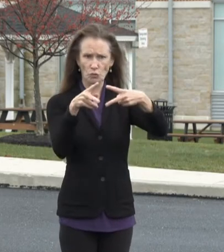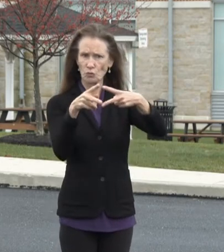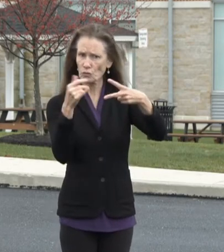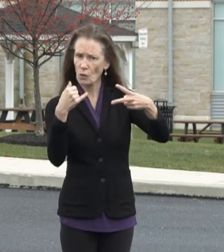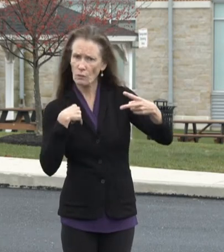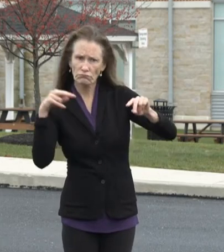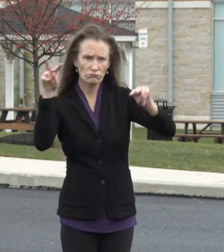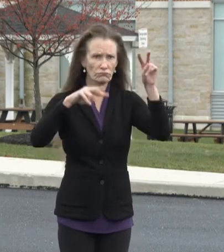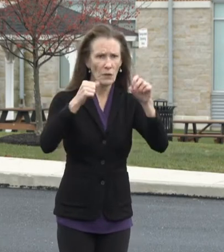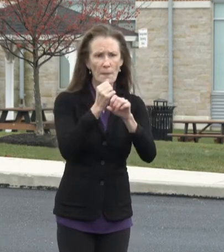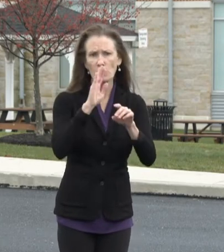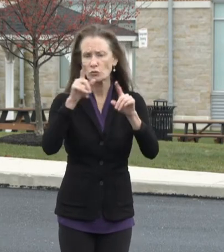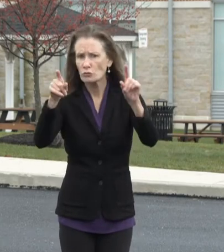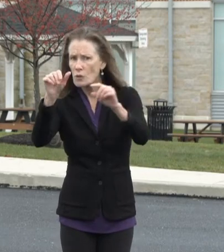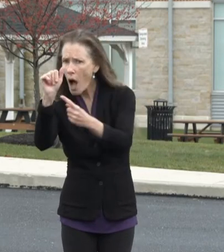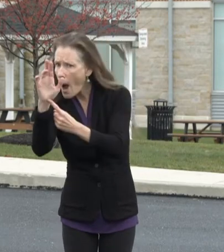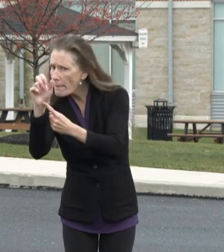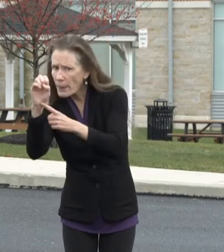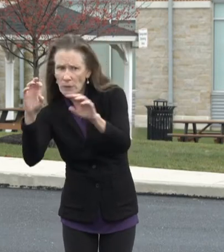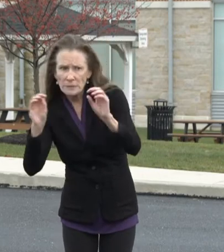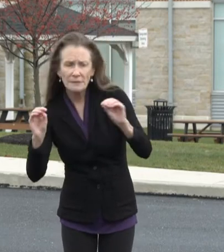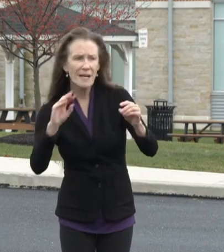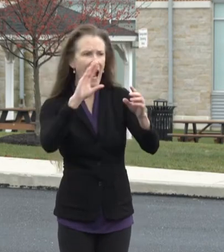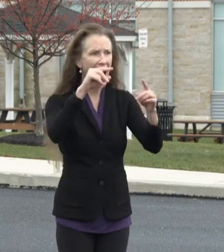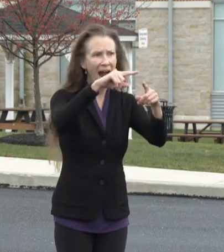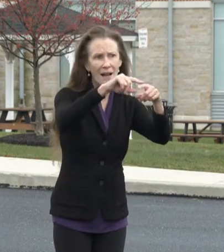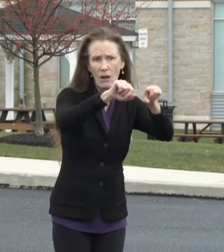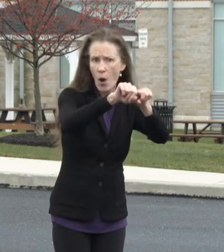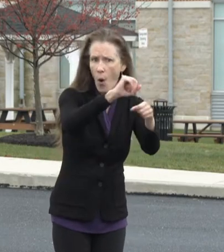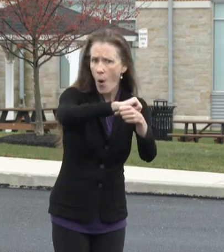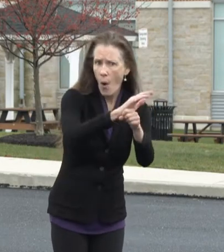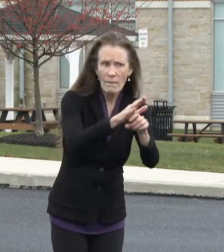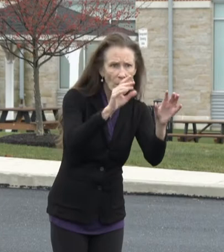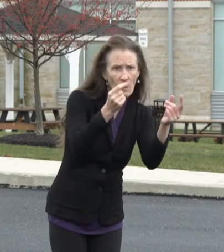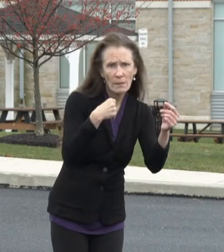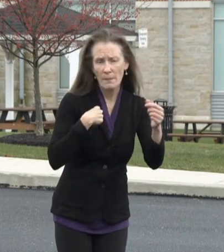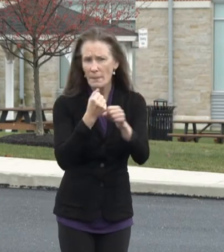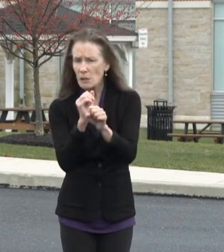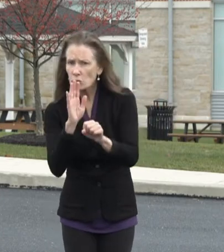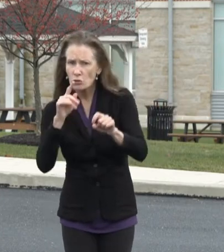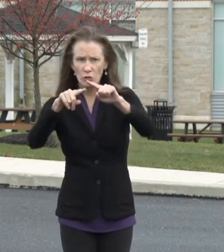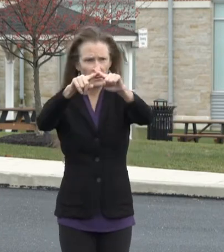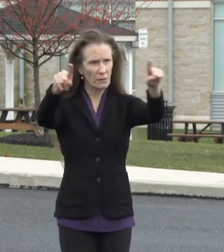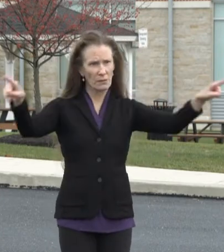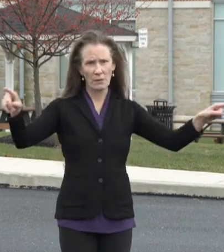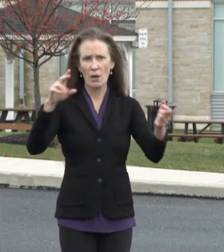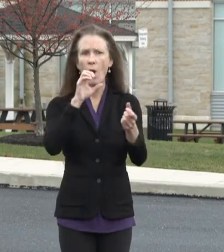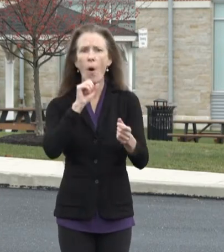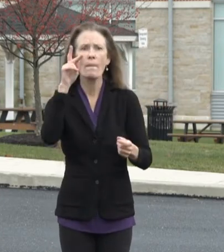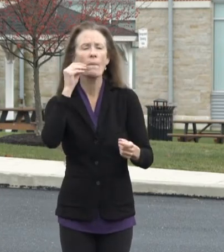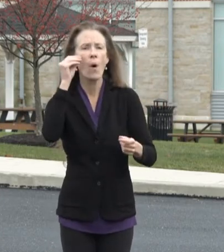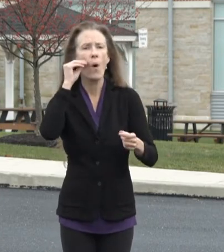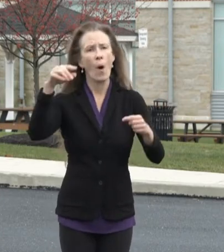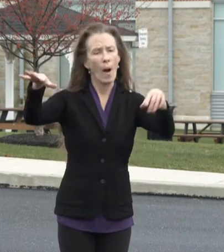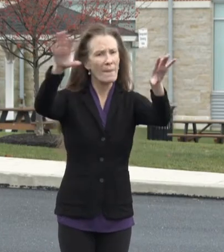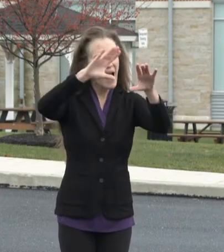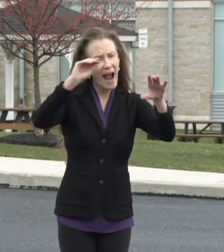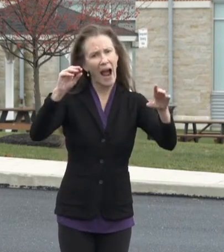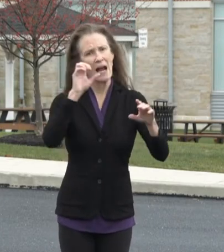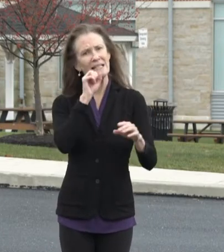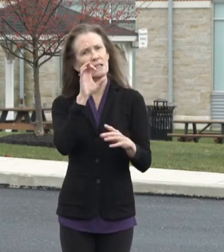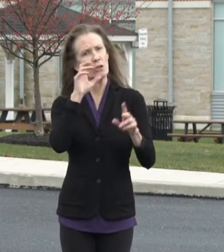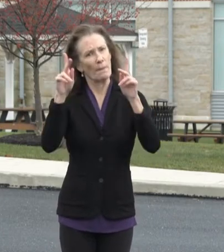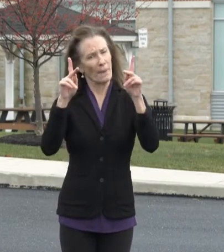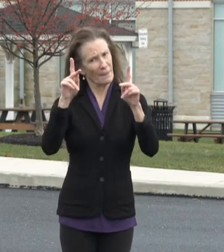in responding to residents' needs while ensuring everyone's safety. The Pennsylvania National Guard and the Regional